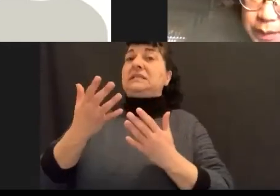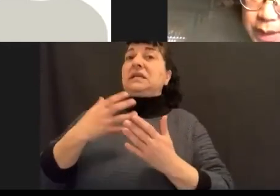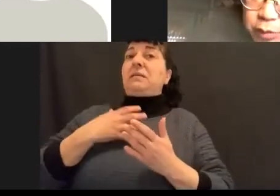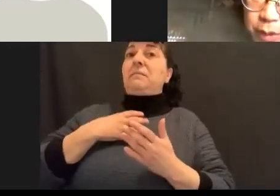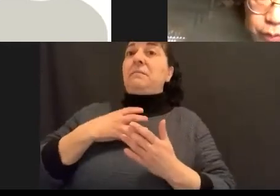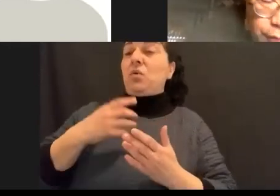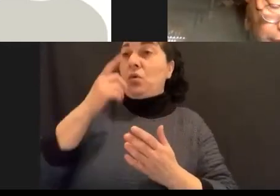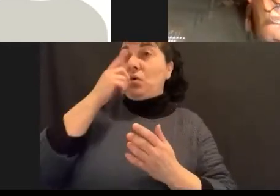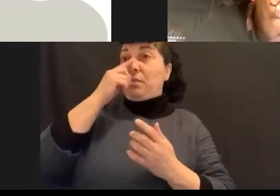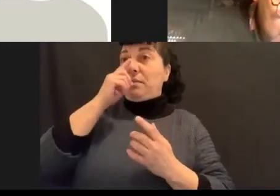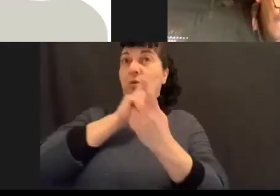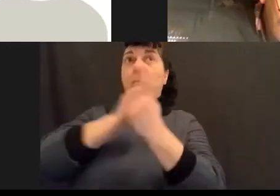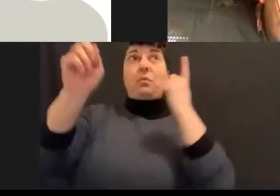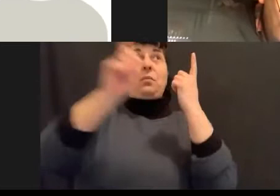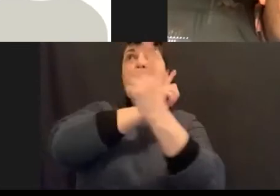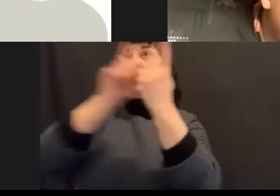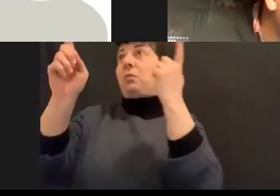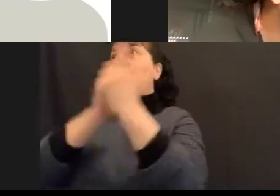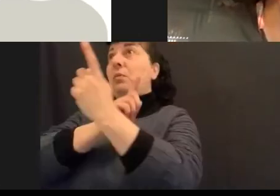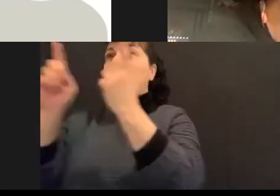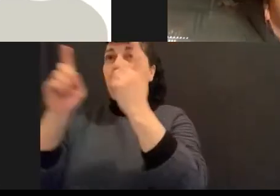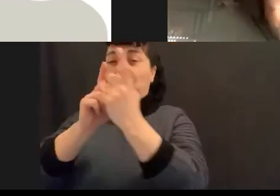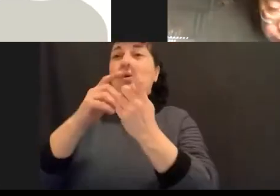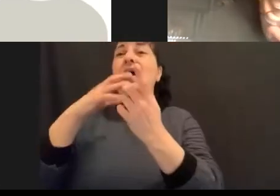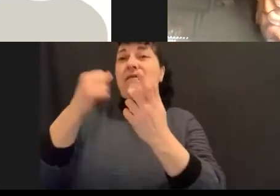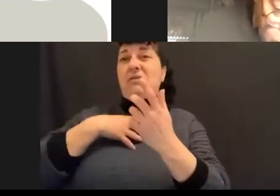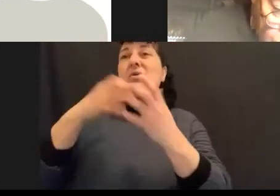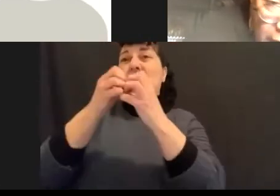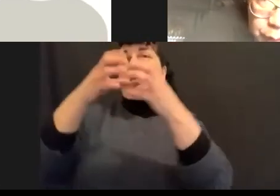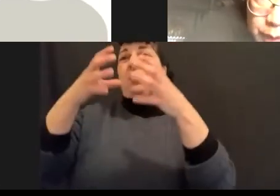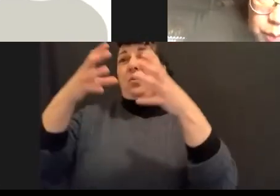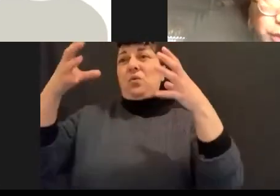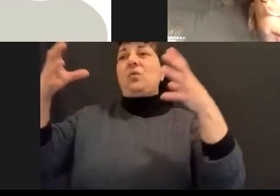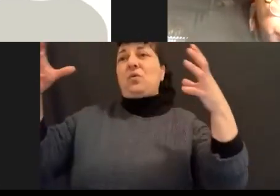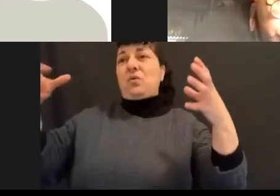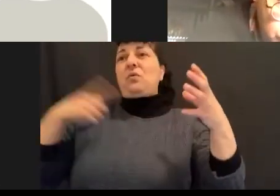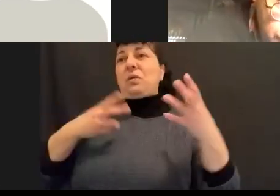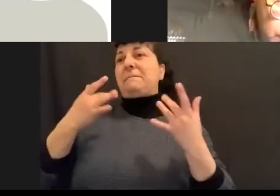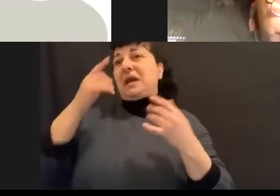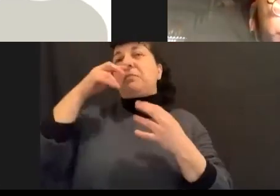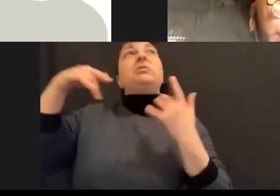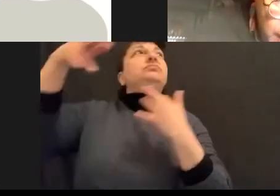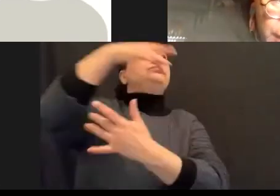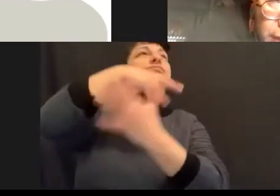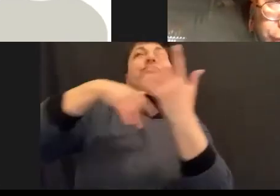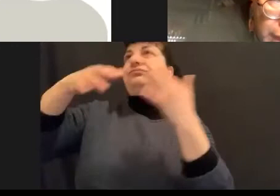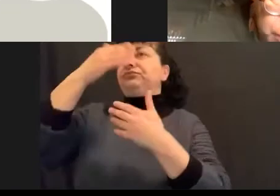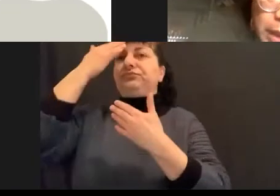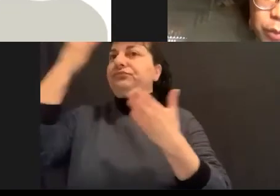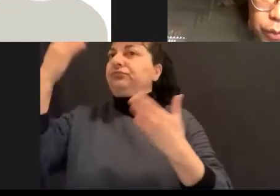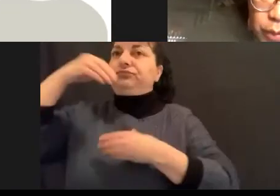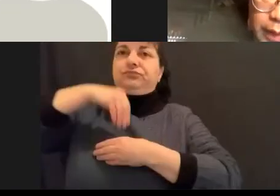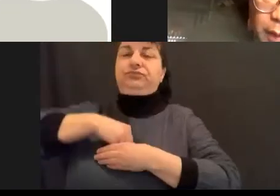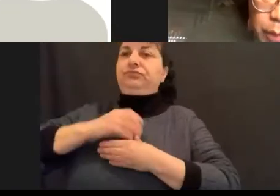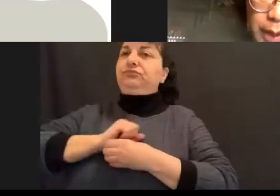have been exposed to the virus is continuing to grow. So one of the things that we have been observing through this Delta outbreak